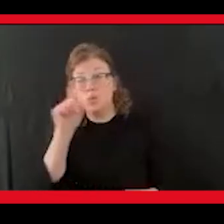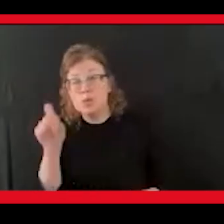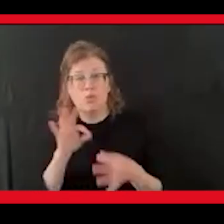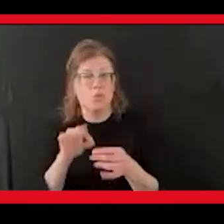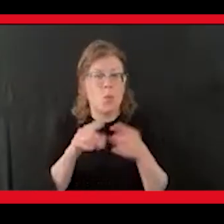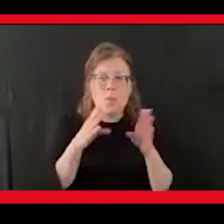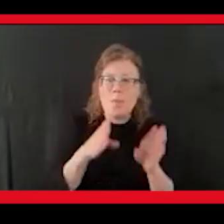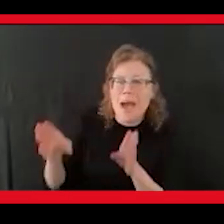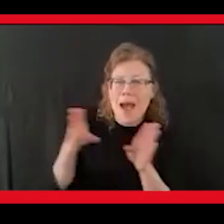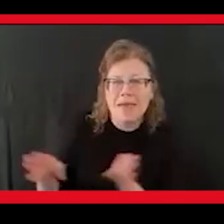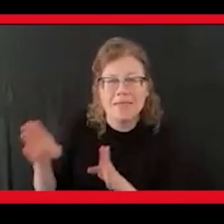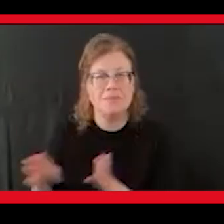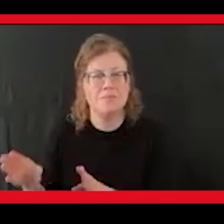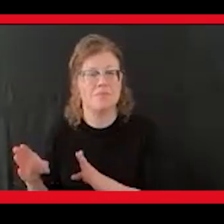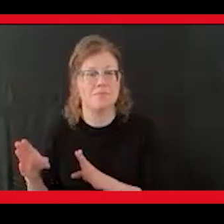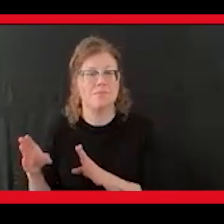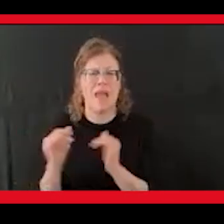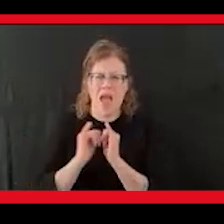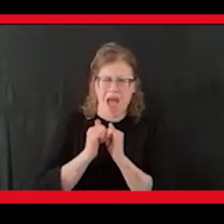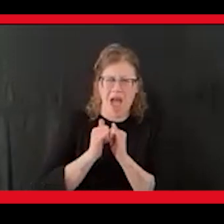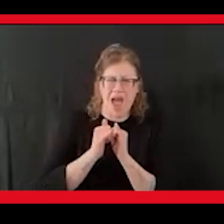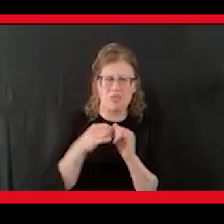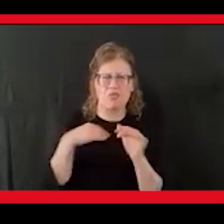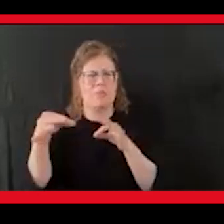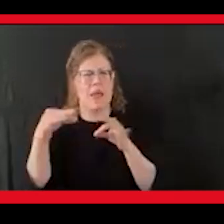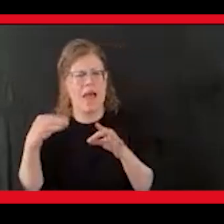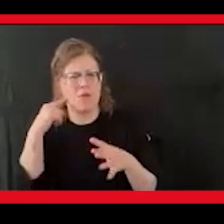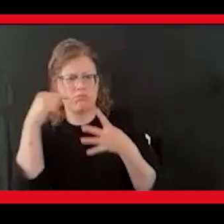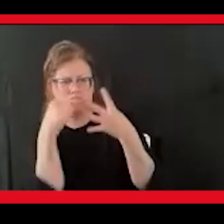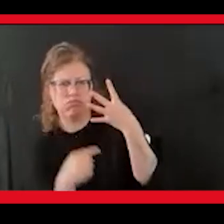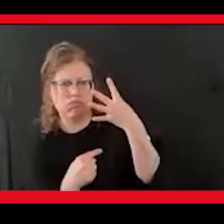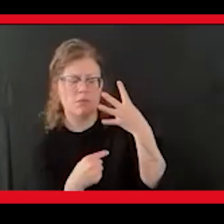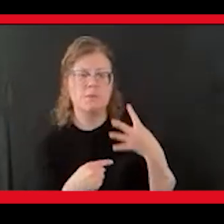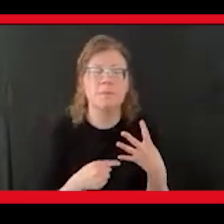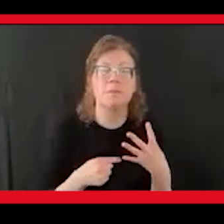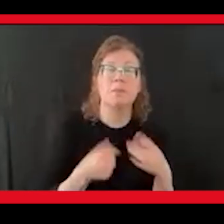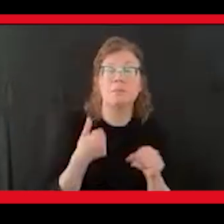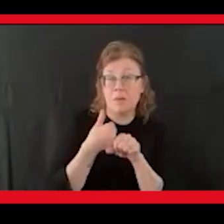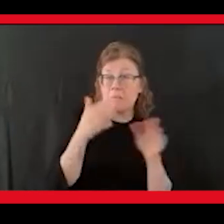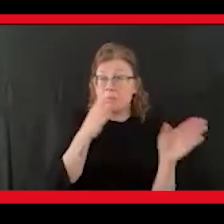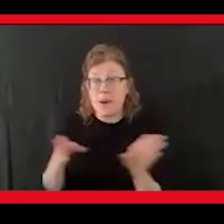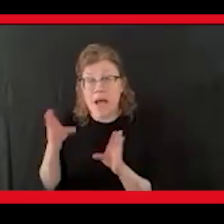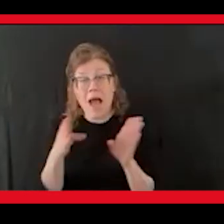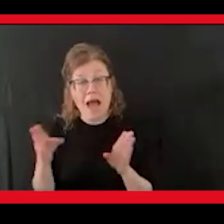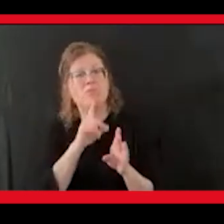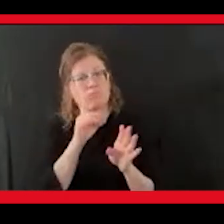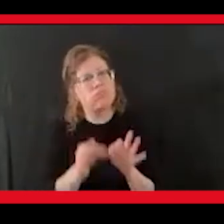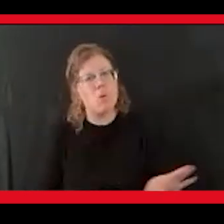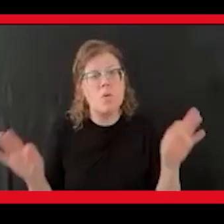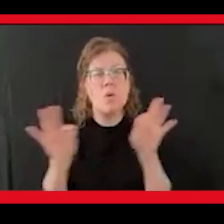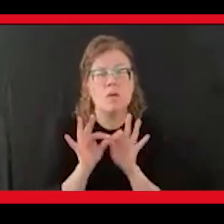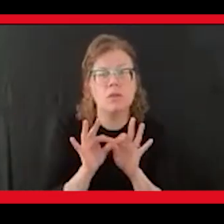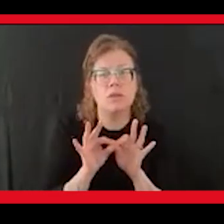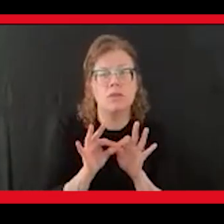is crucial. Even if a project has strong artistic and community impact, Insufficient planning may